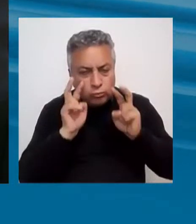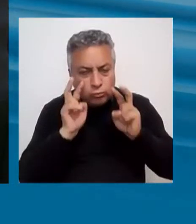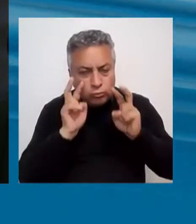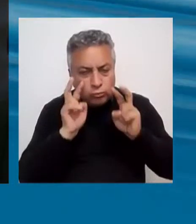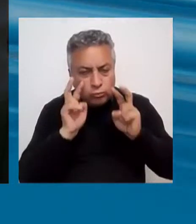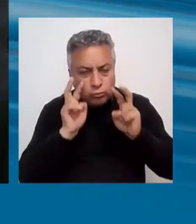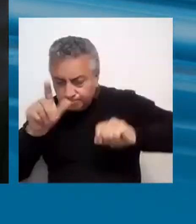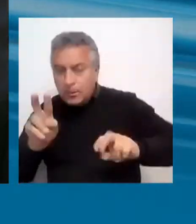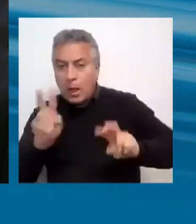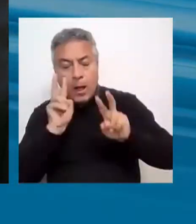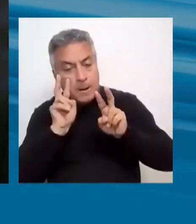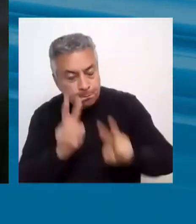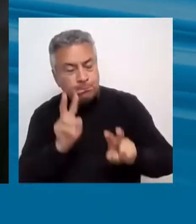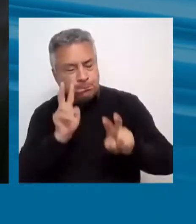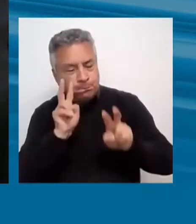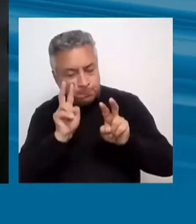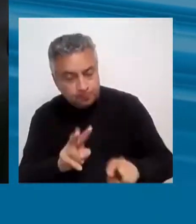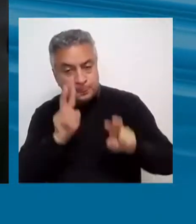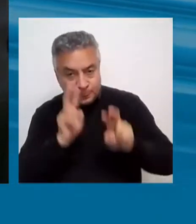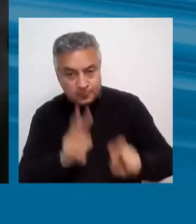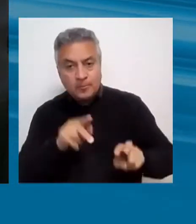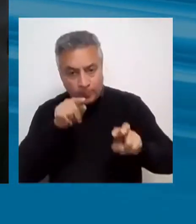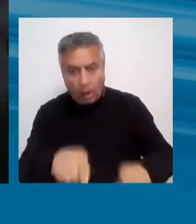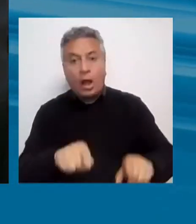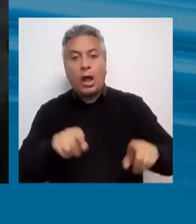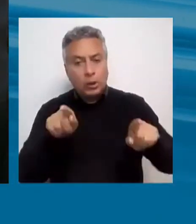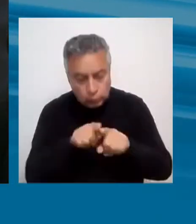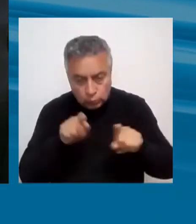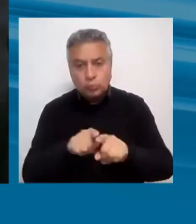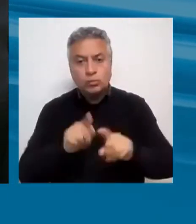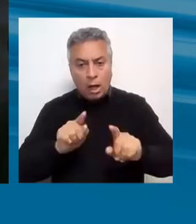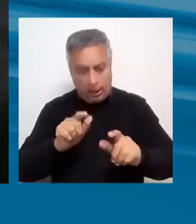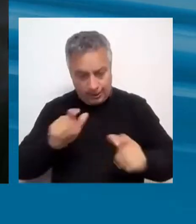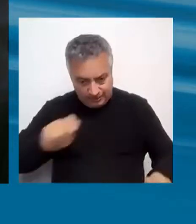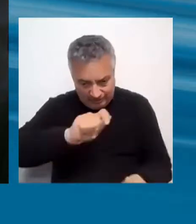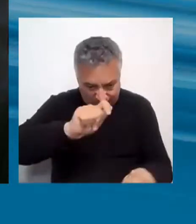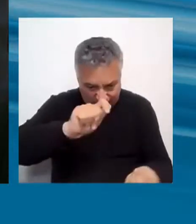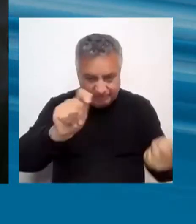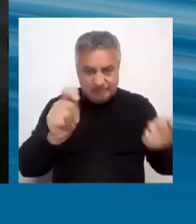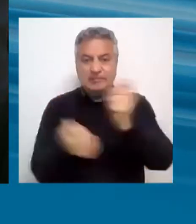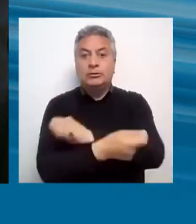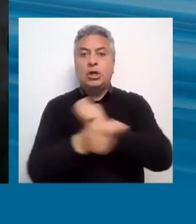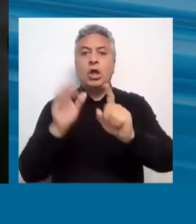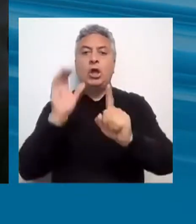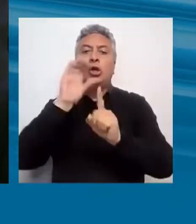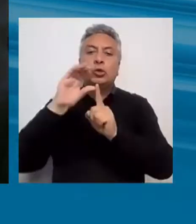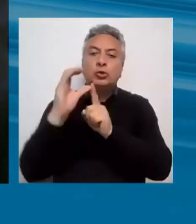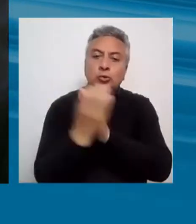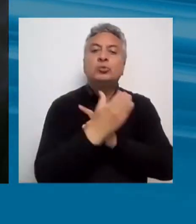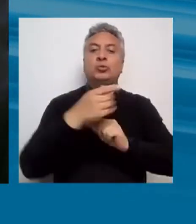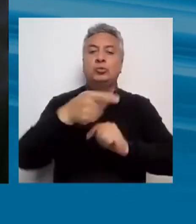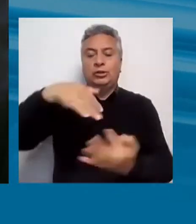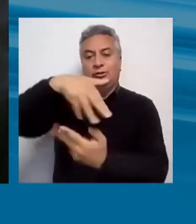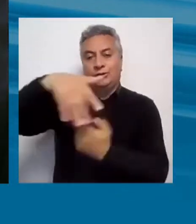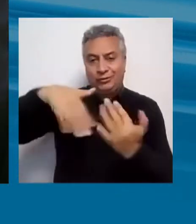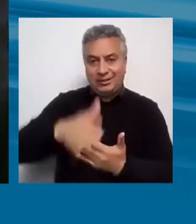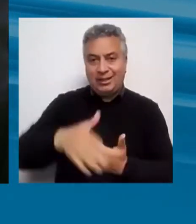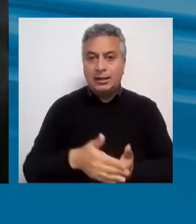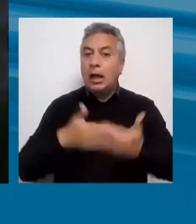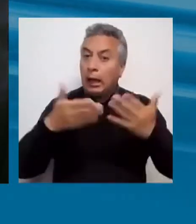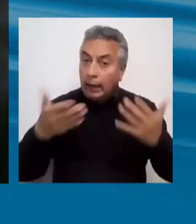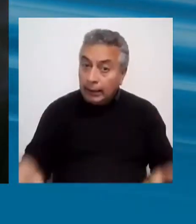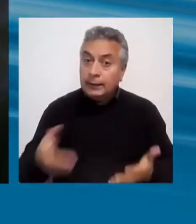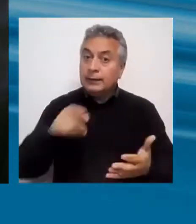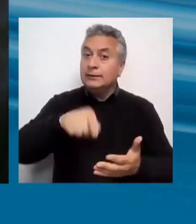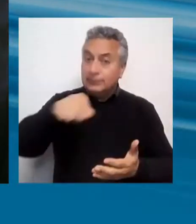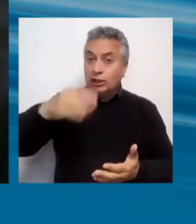time. And turn this into a social culture so that it may go beyond the